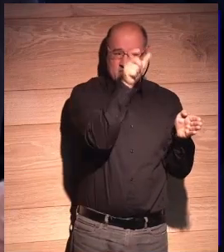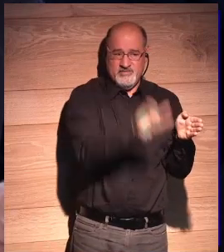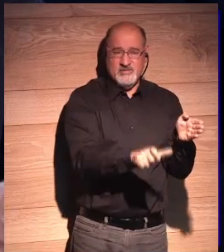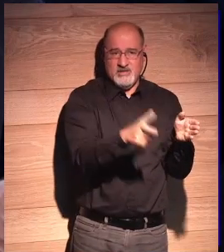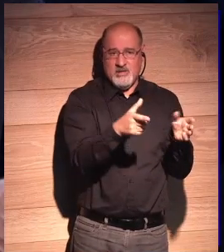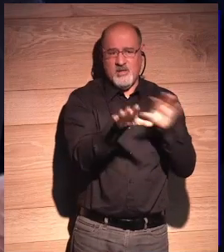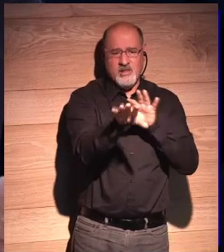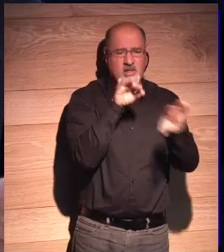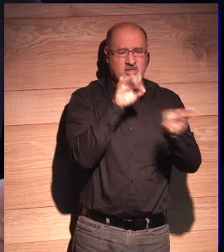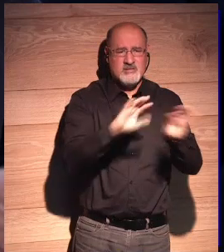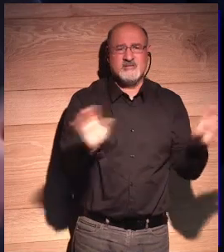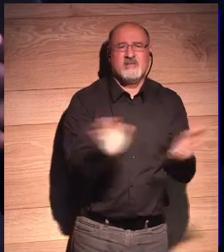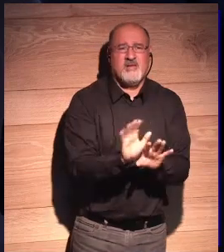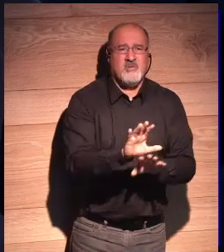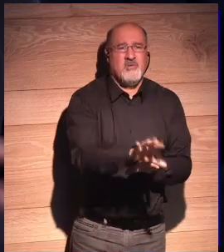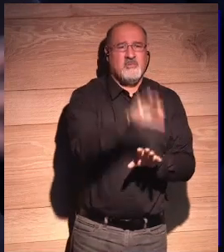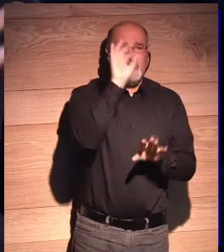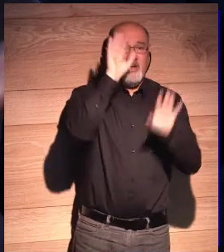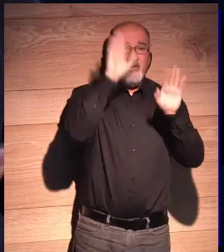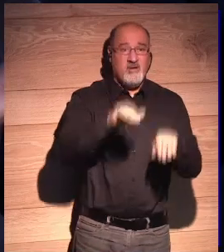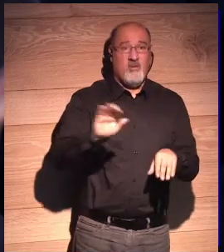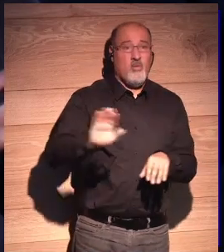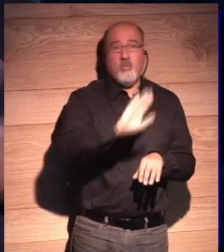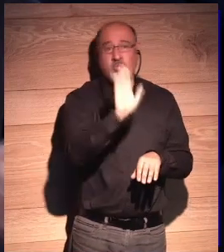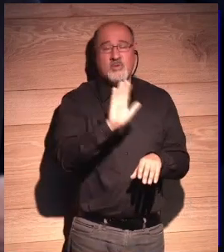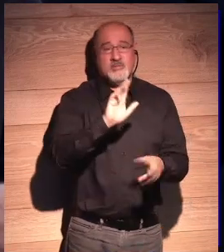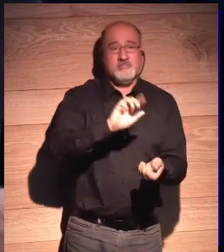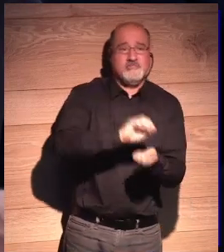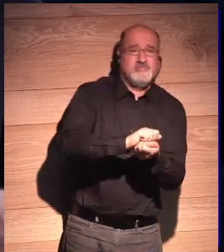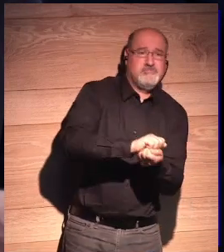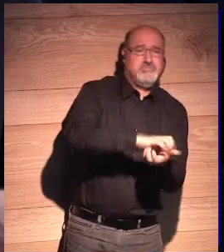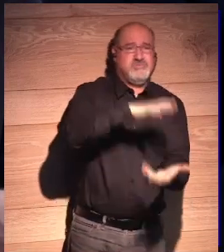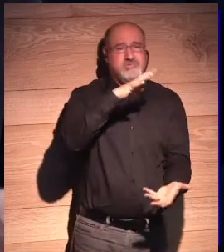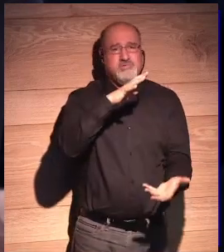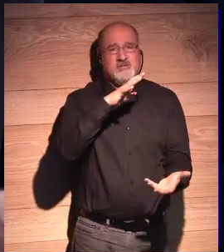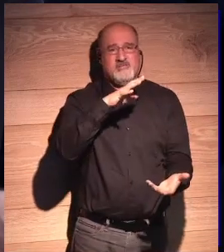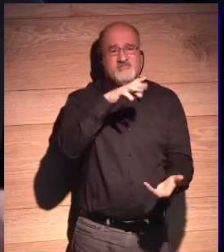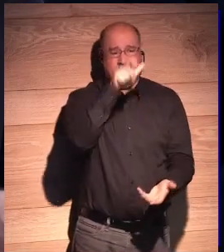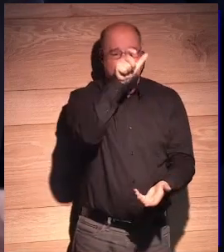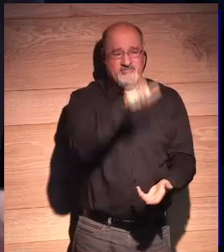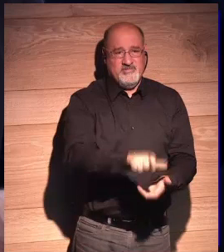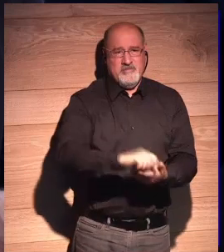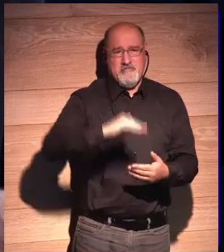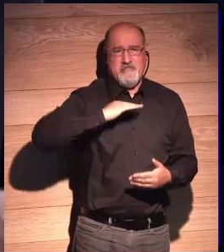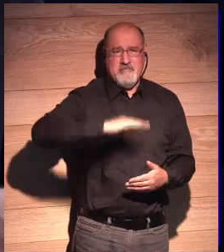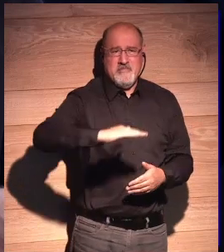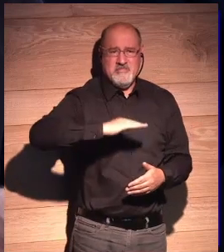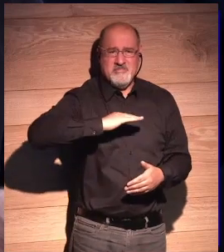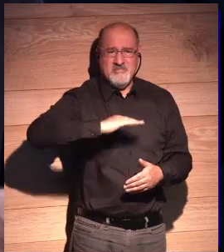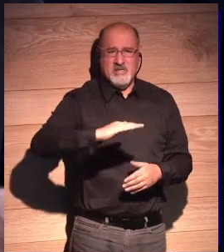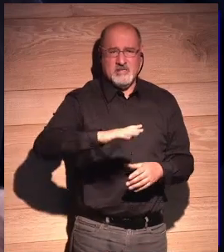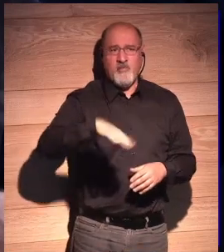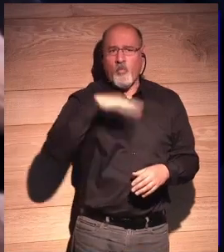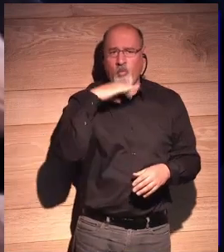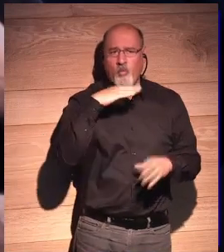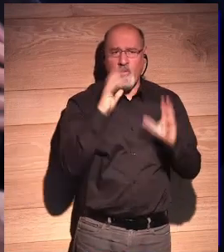he becomes this much more like malignant, angry, older man. And I felt like that